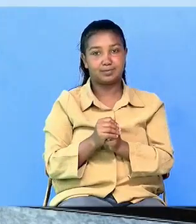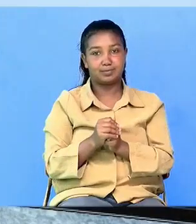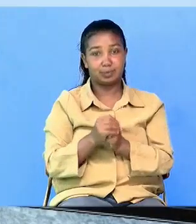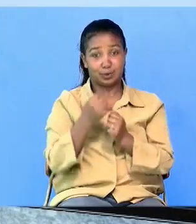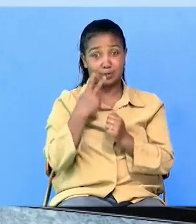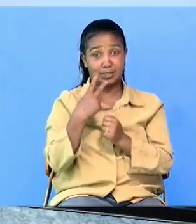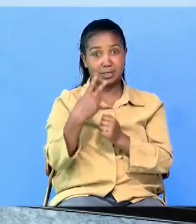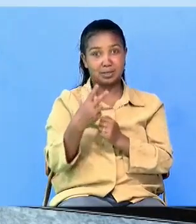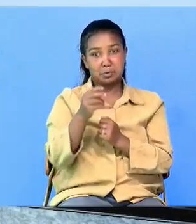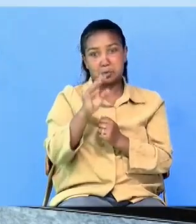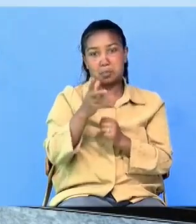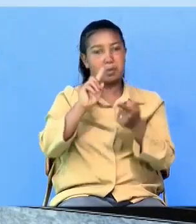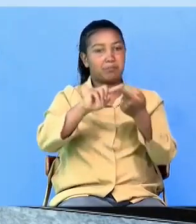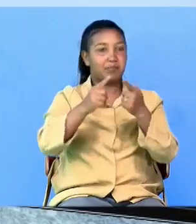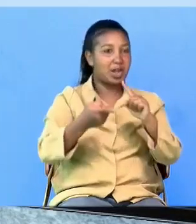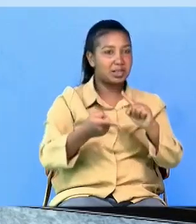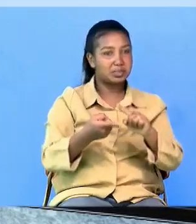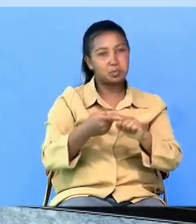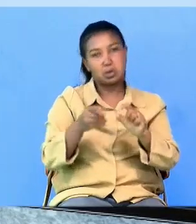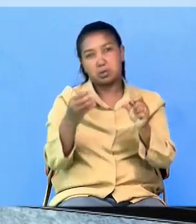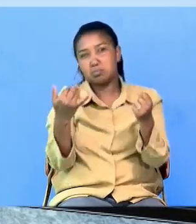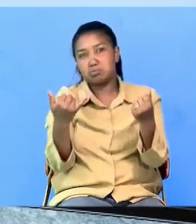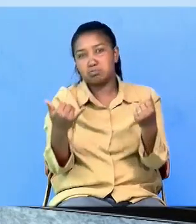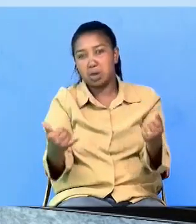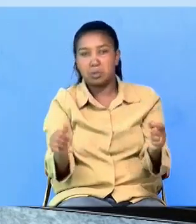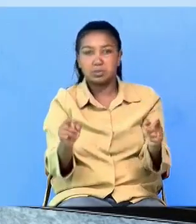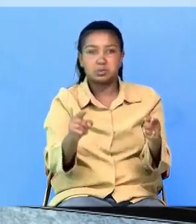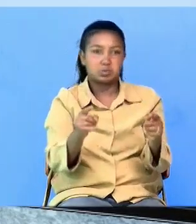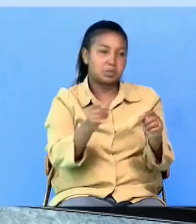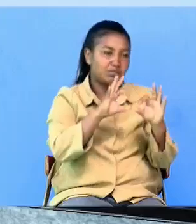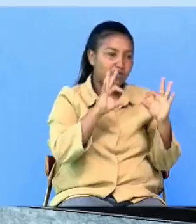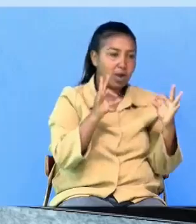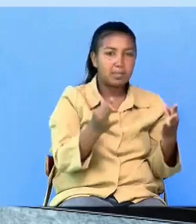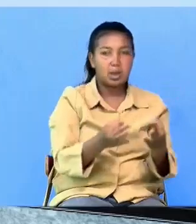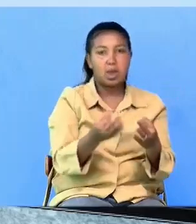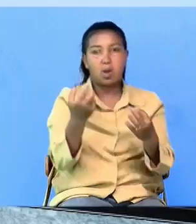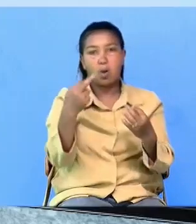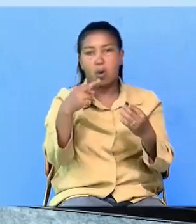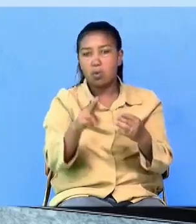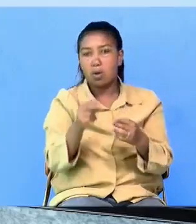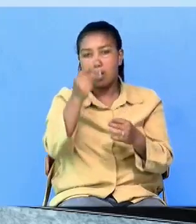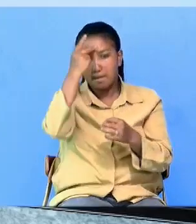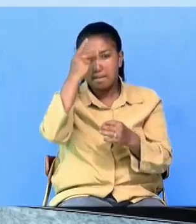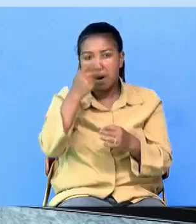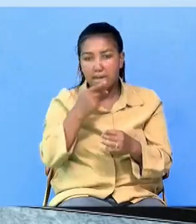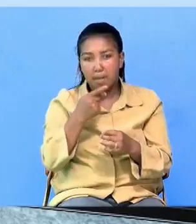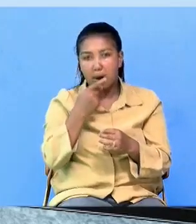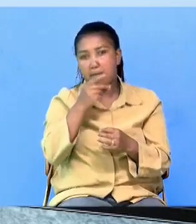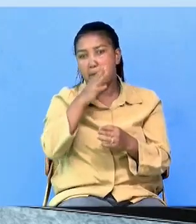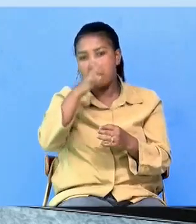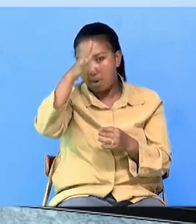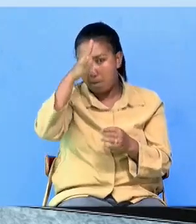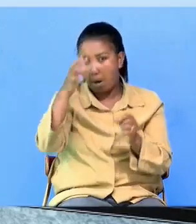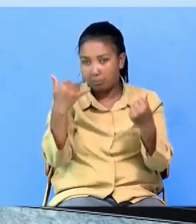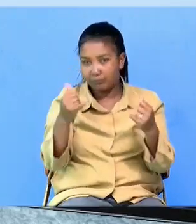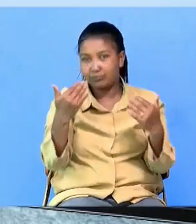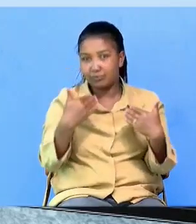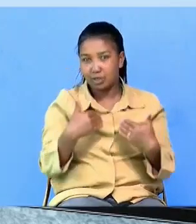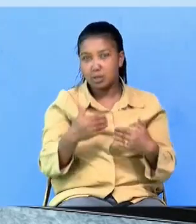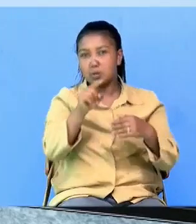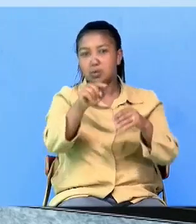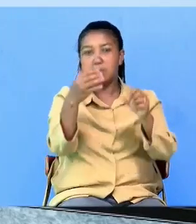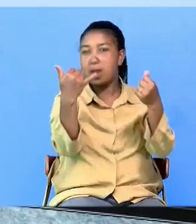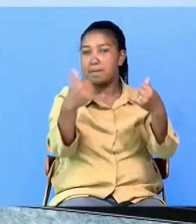You see, you may play with your friends. You may play with your what? With your parents. Yeah. You may play with